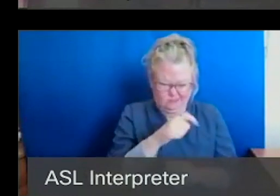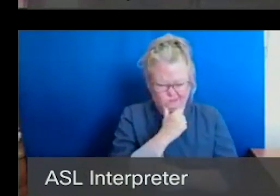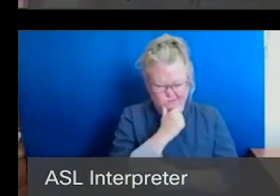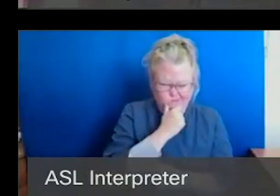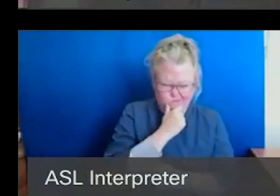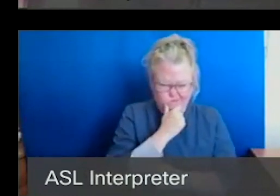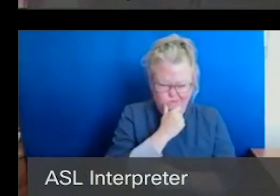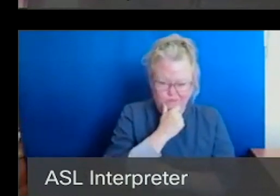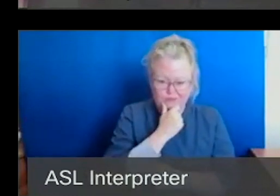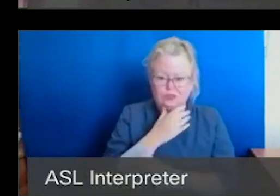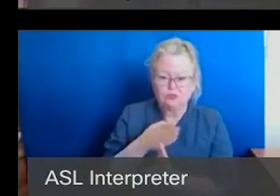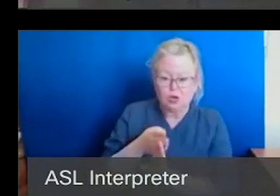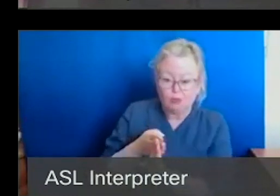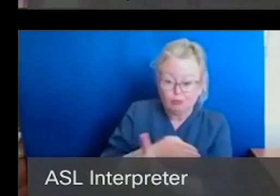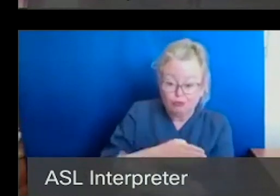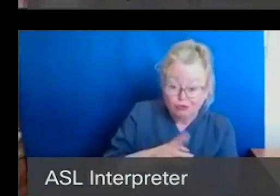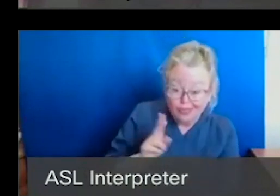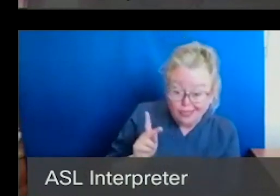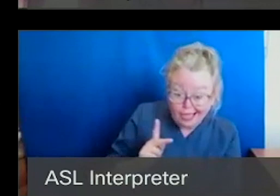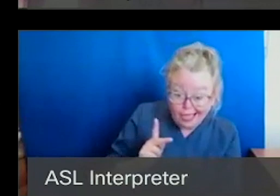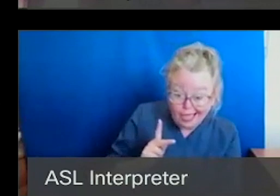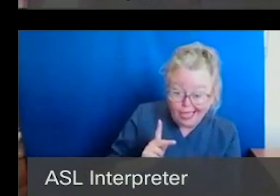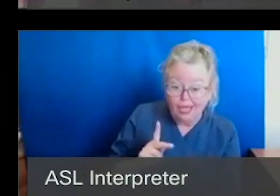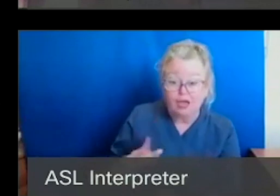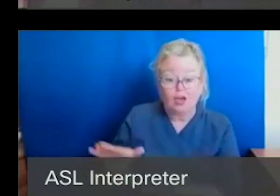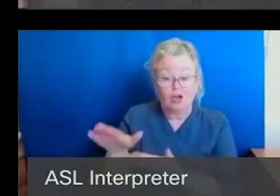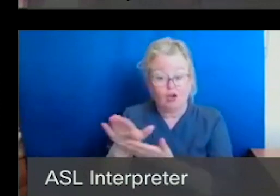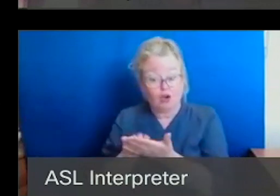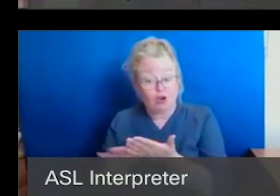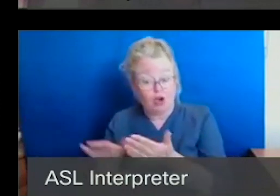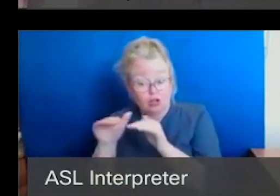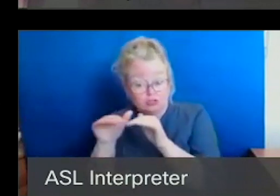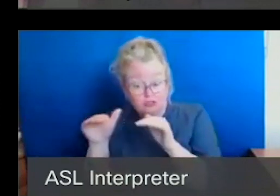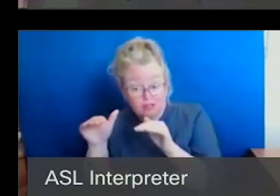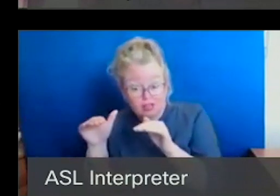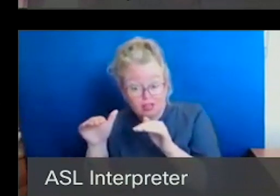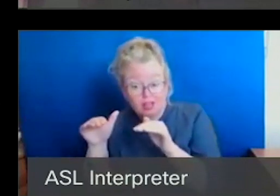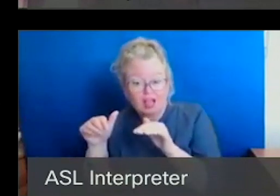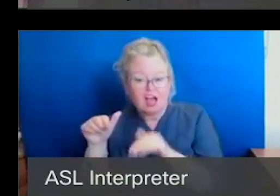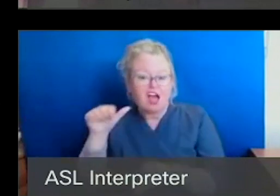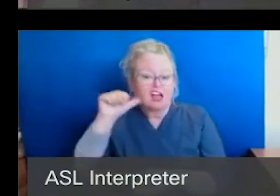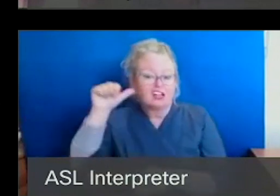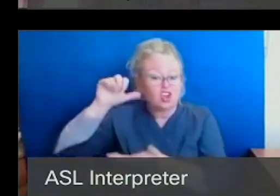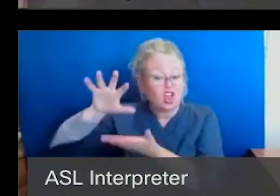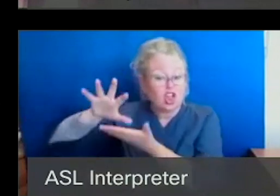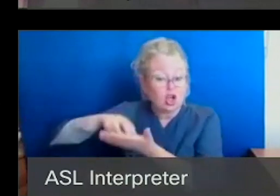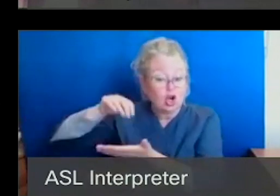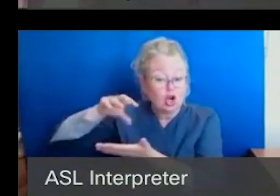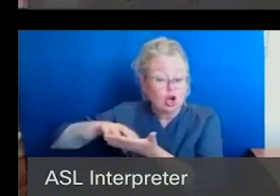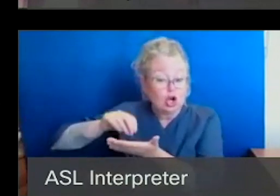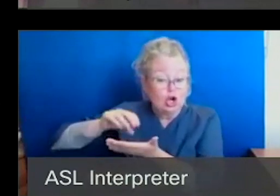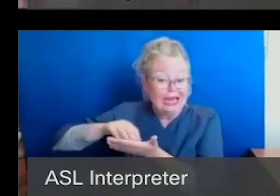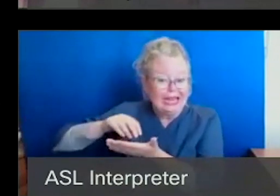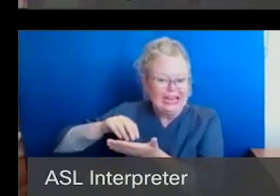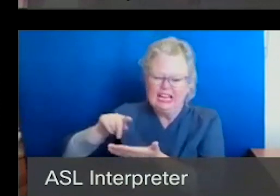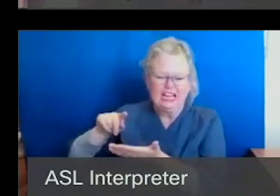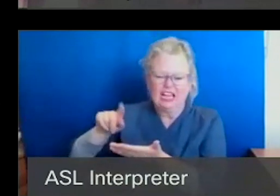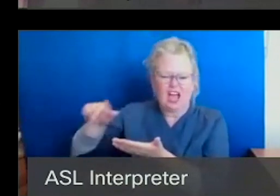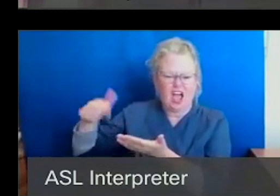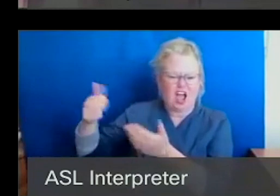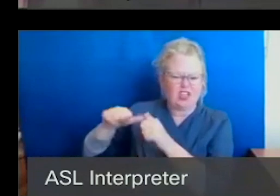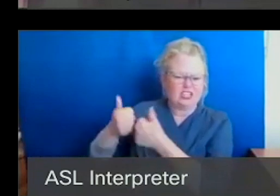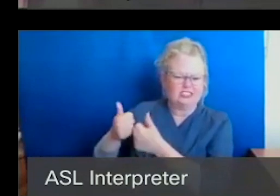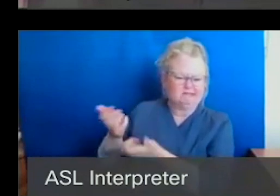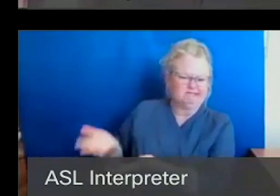states, pre-kindergarten, post-secondary education, adult education may be handled by another agency. Now, that